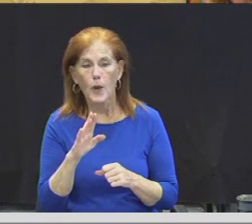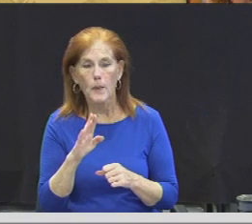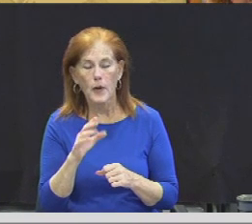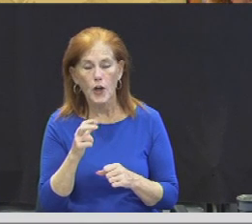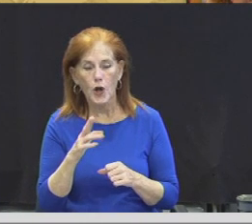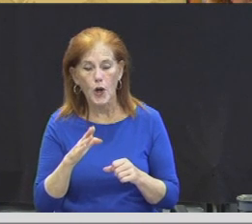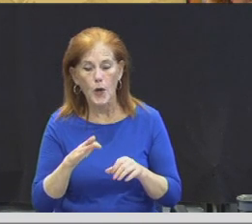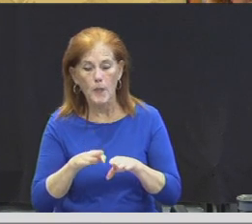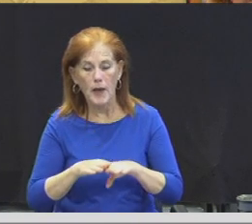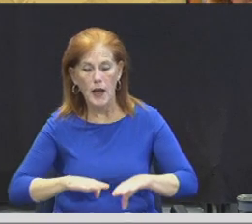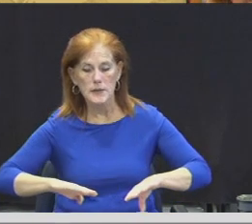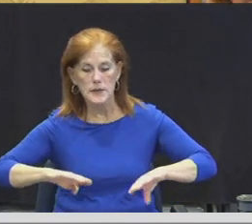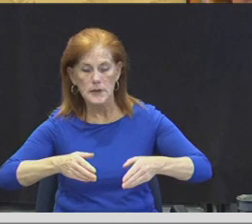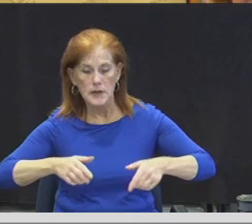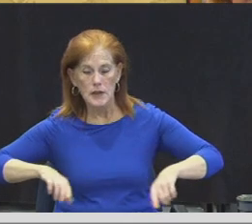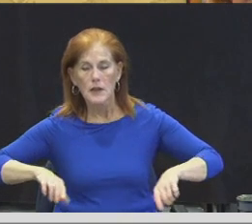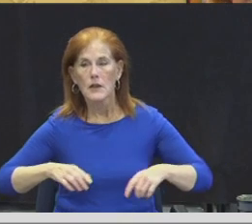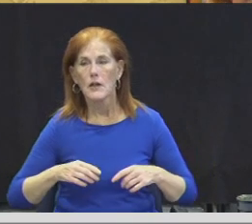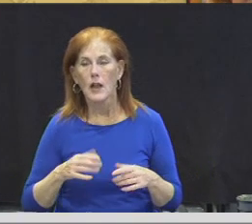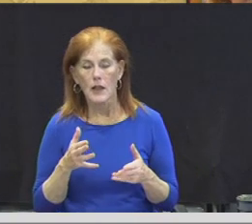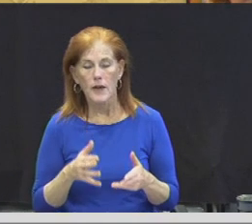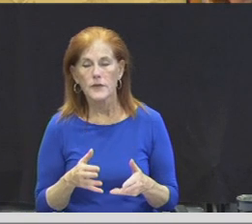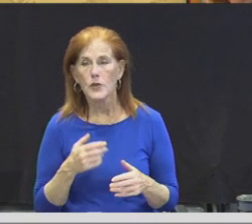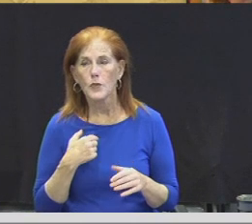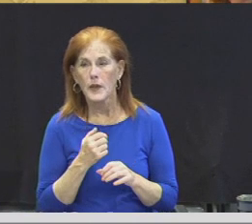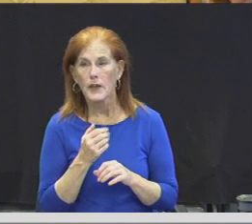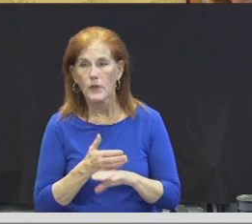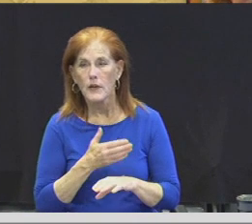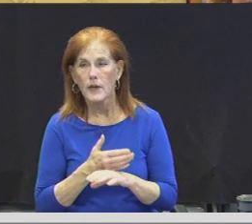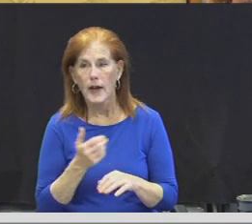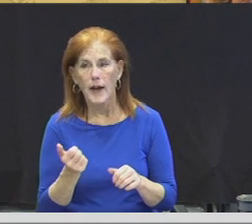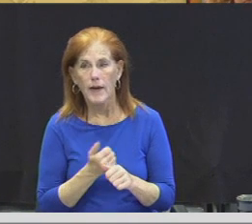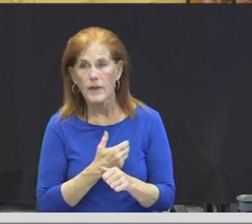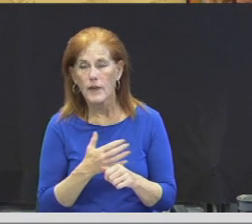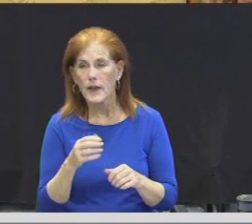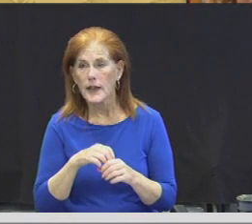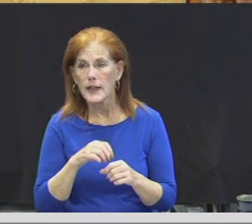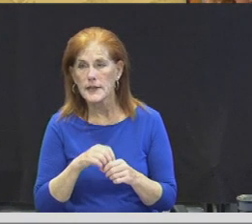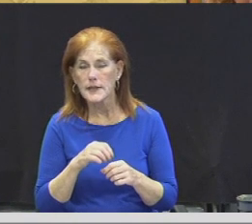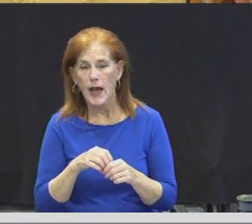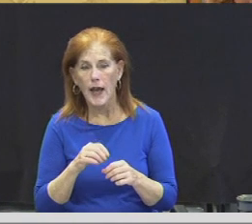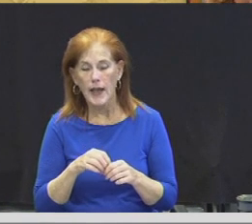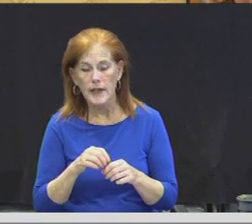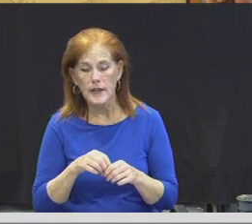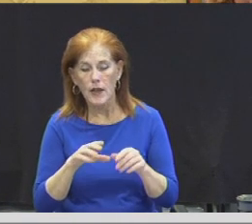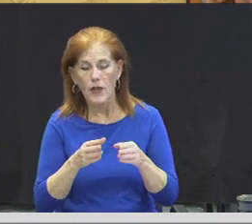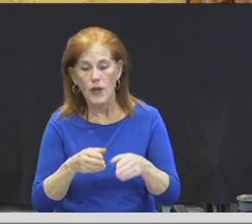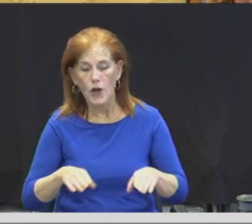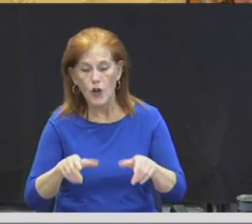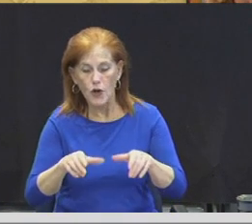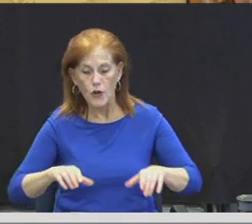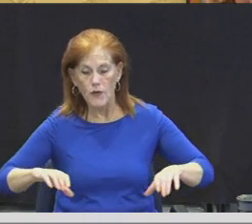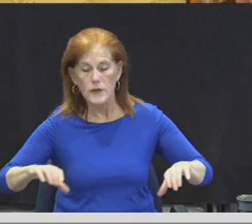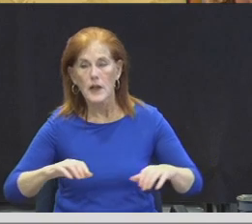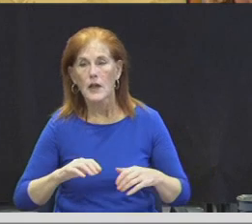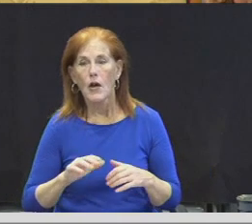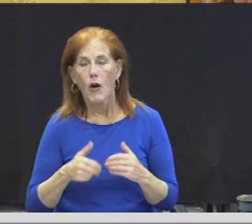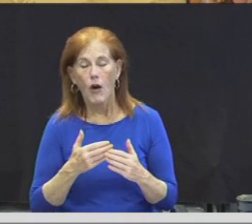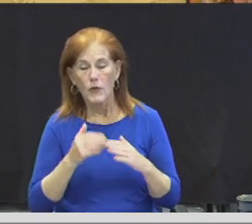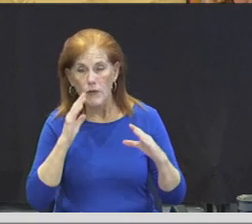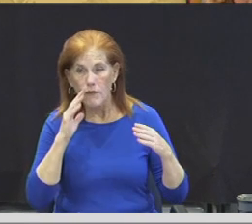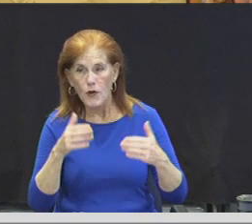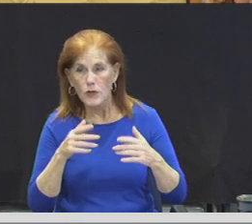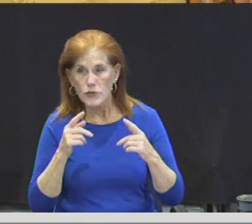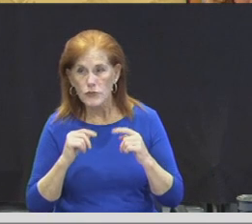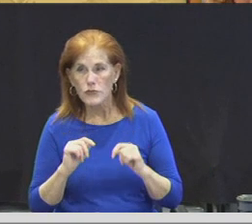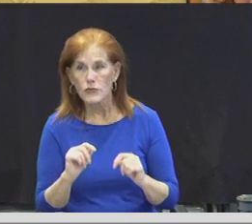so forth were accounted for. We've renovated everything basically inside the curbs, the entire project, really with the focus of trying